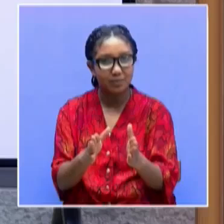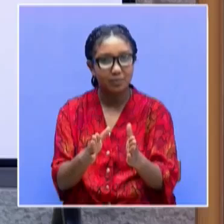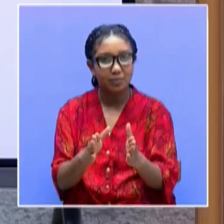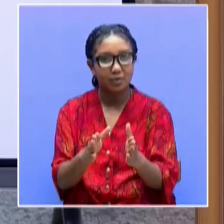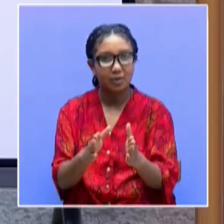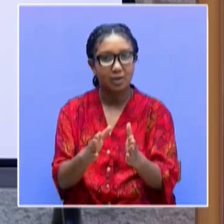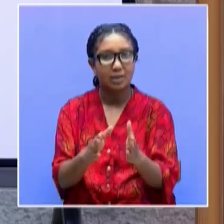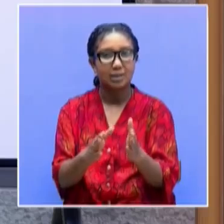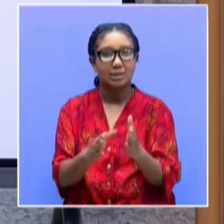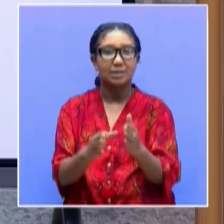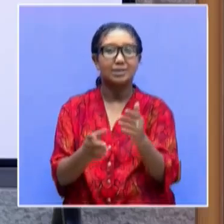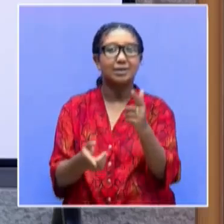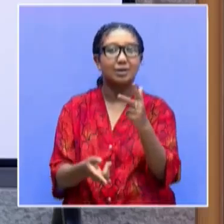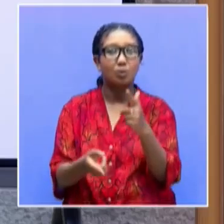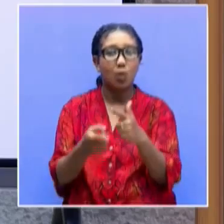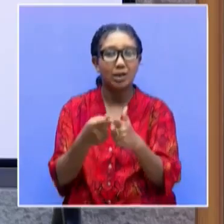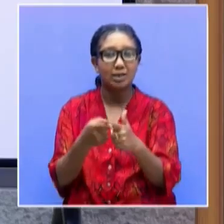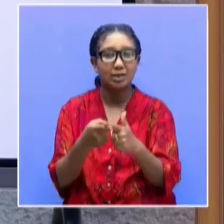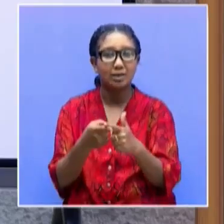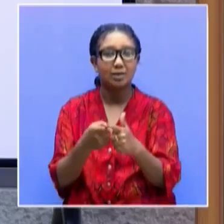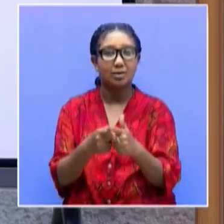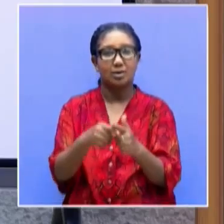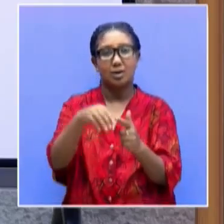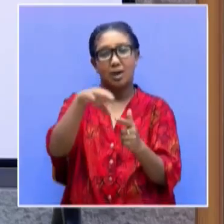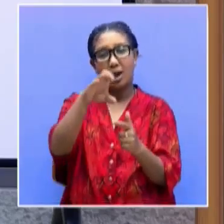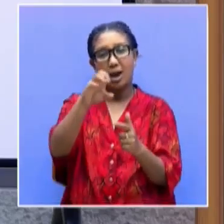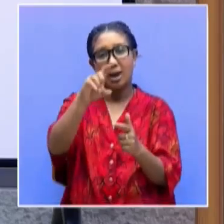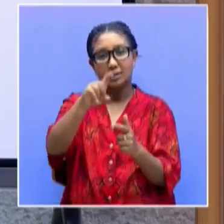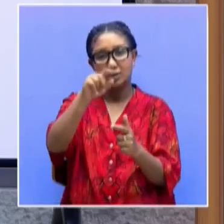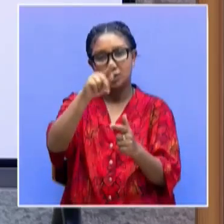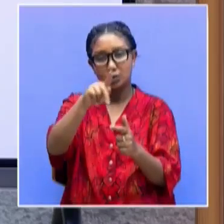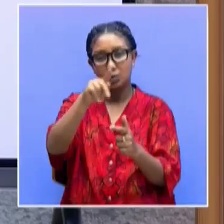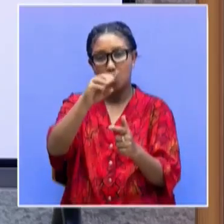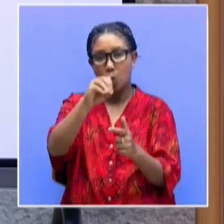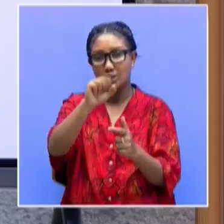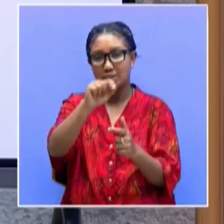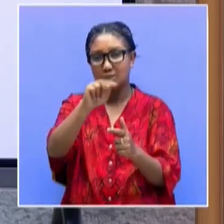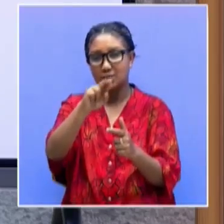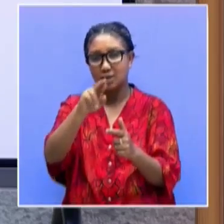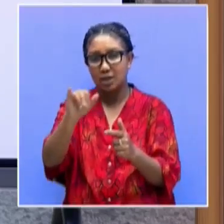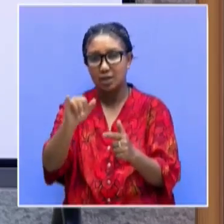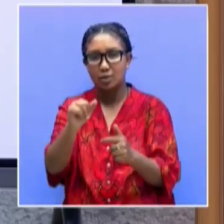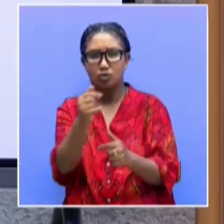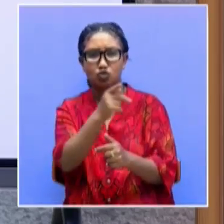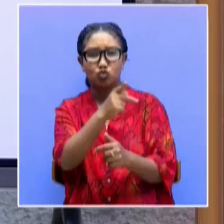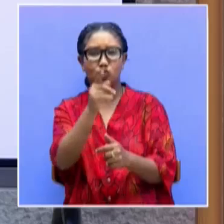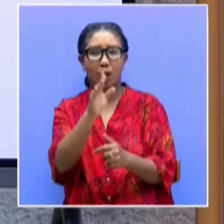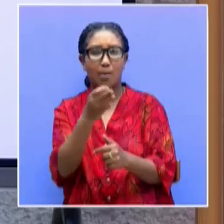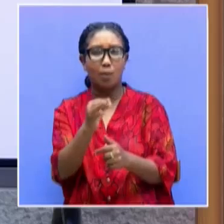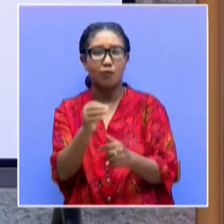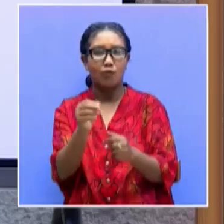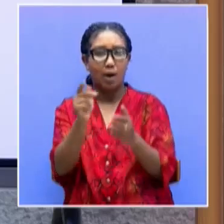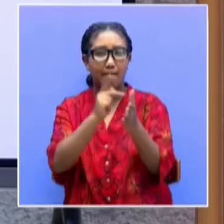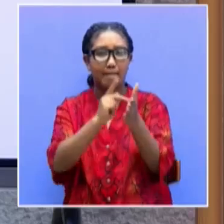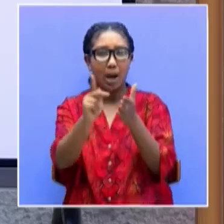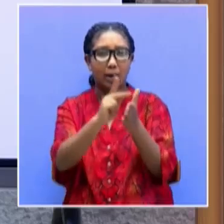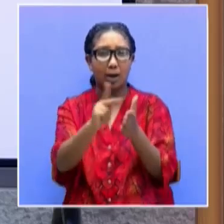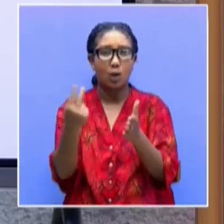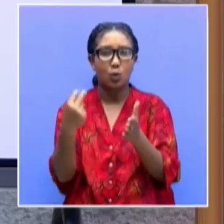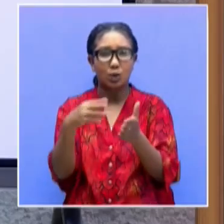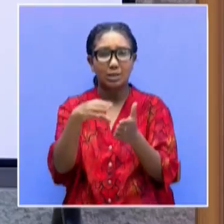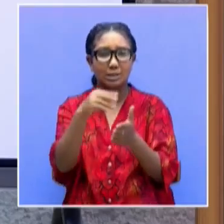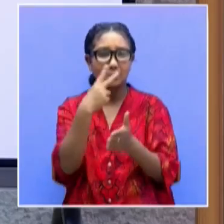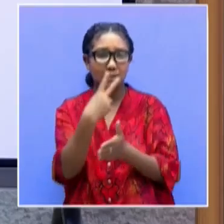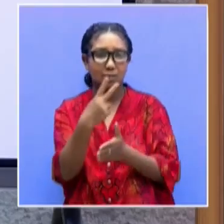Yes? The second one, expository paragraph. In the two types of paragraphs, we have seen